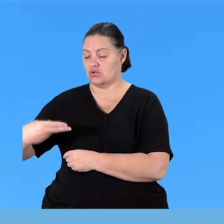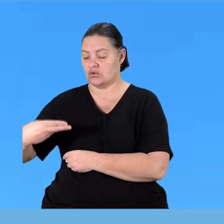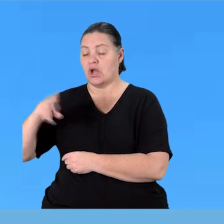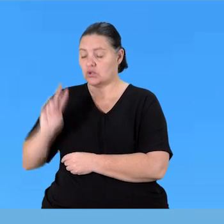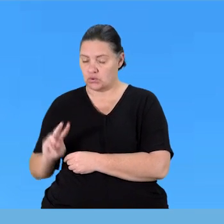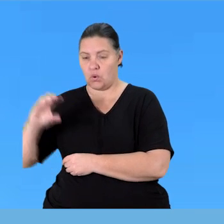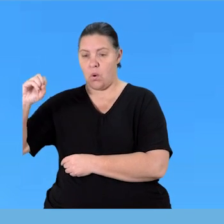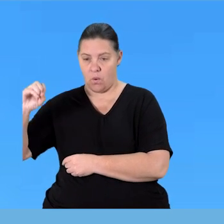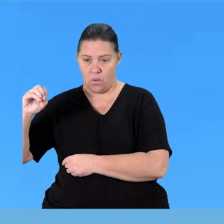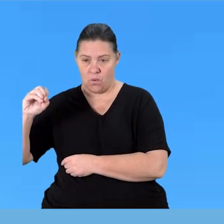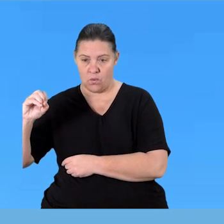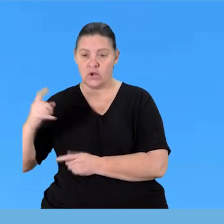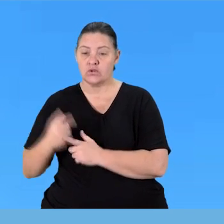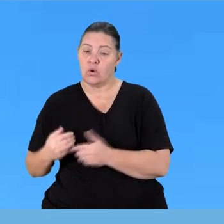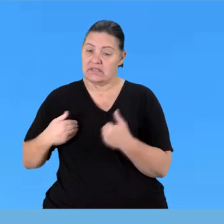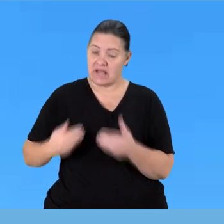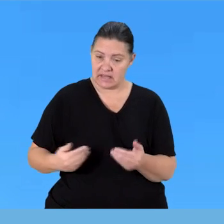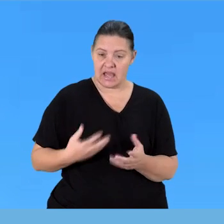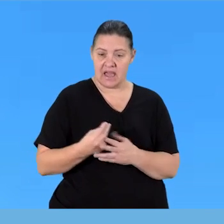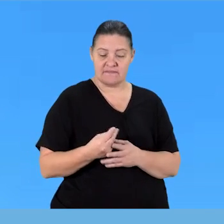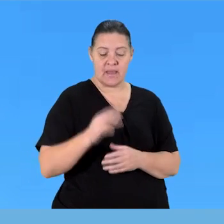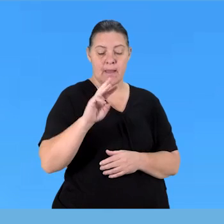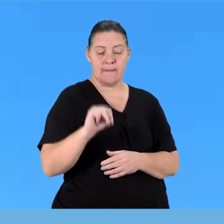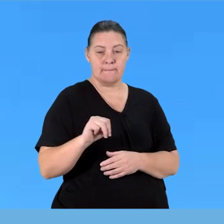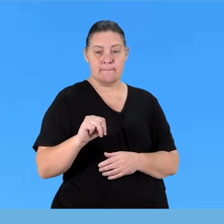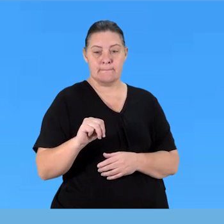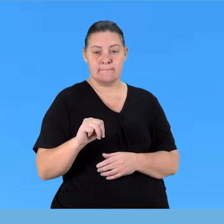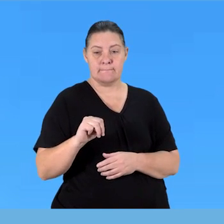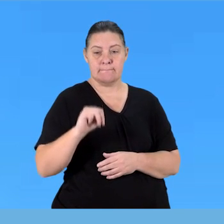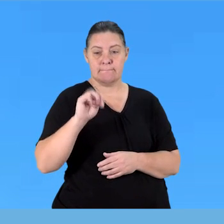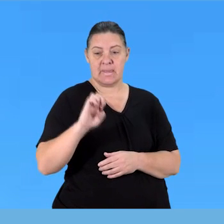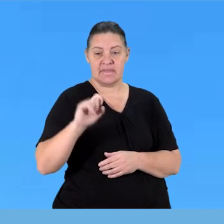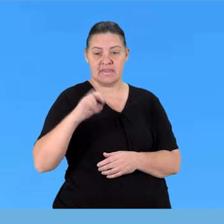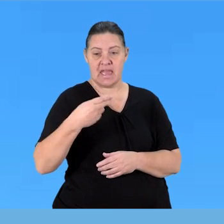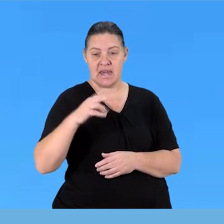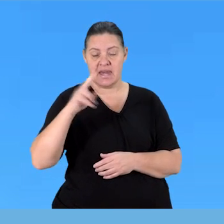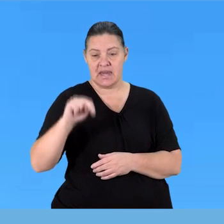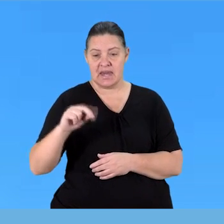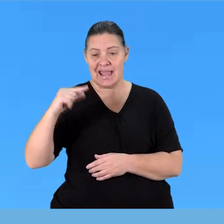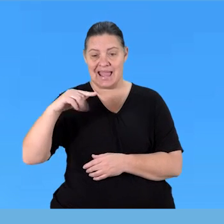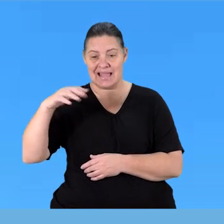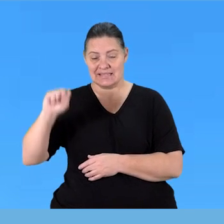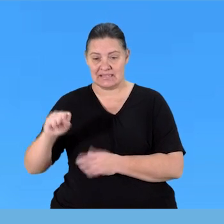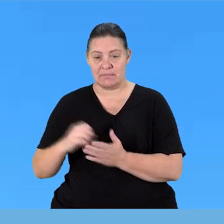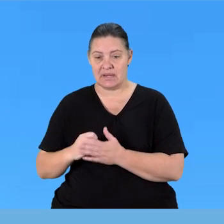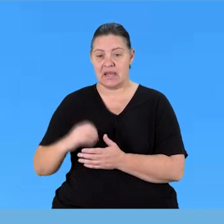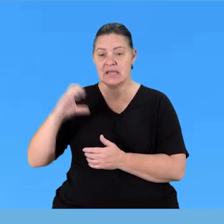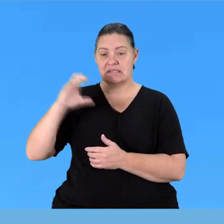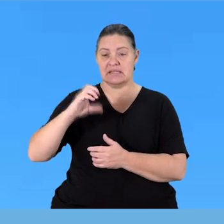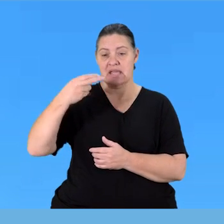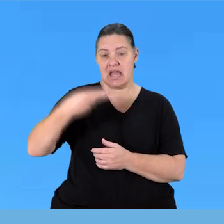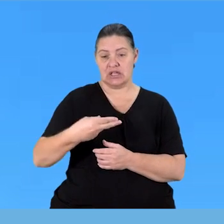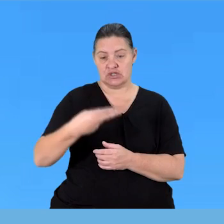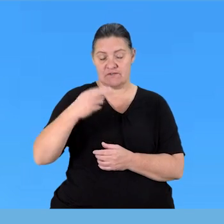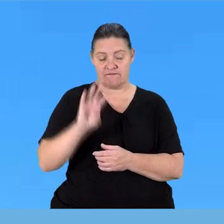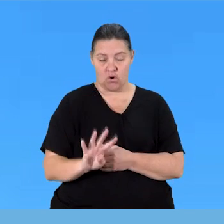H2O as the product. So to begin the reaction, we had the methane gas, which is the CH4. Remember, methane is the name, as we have